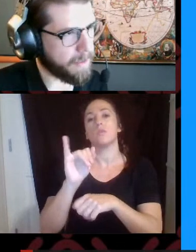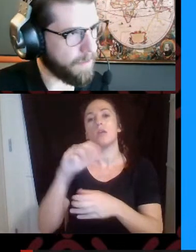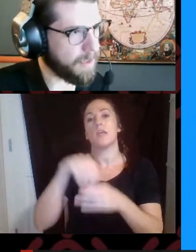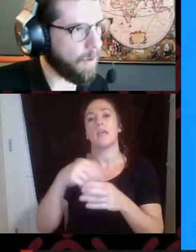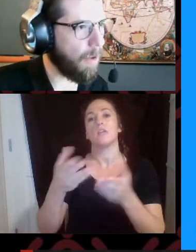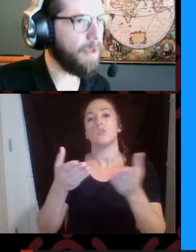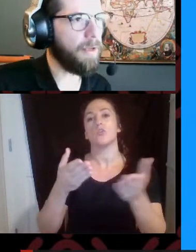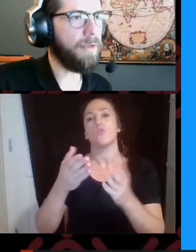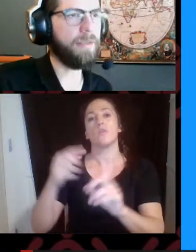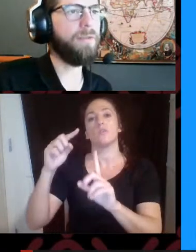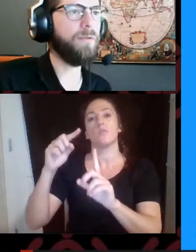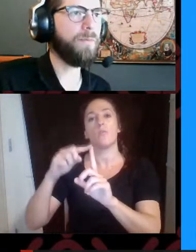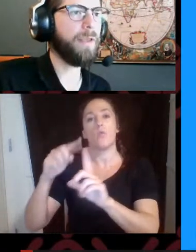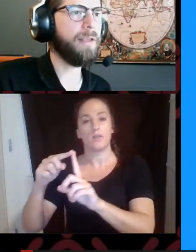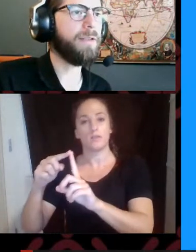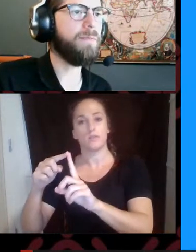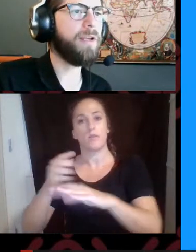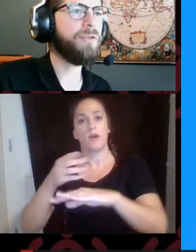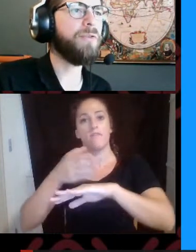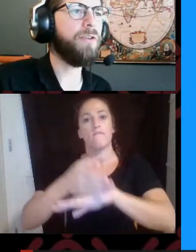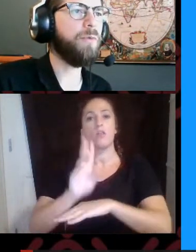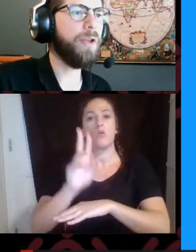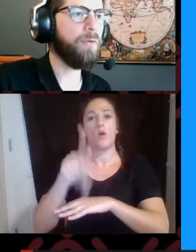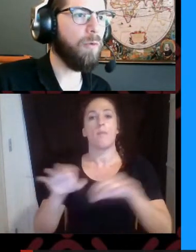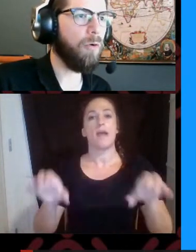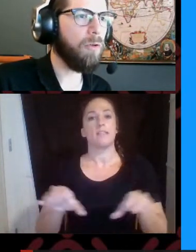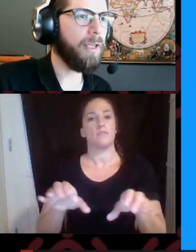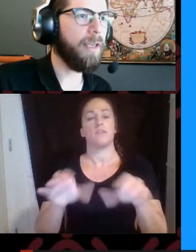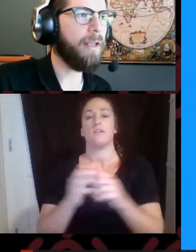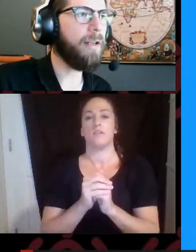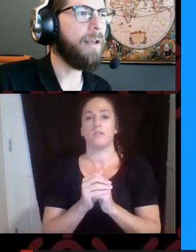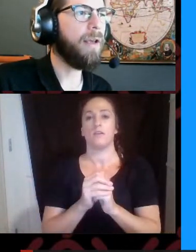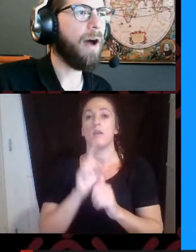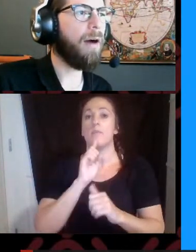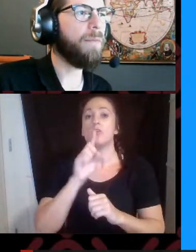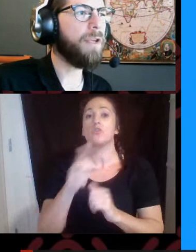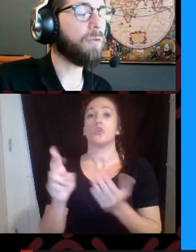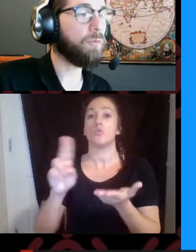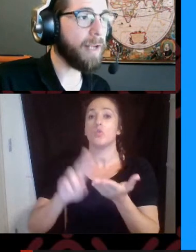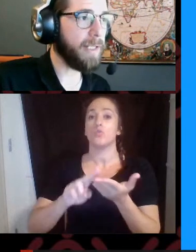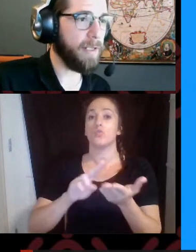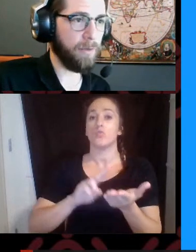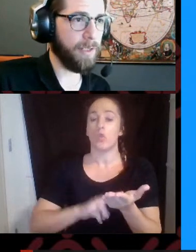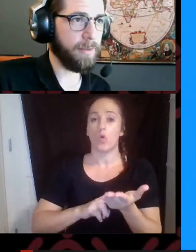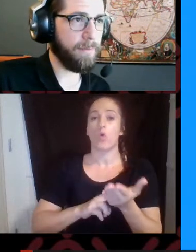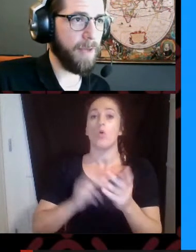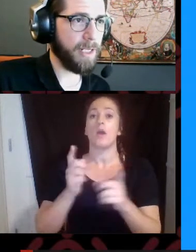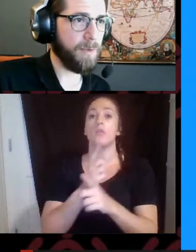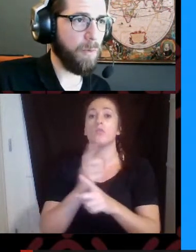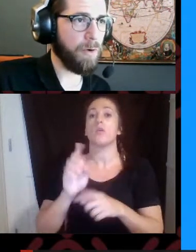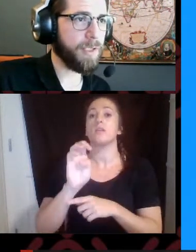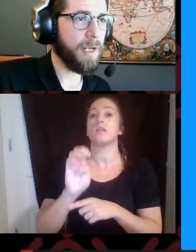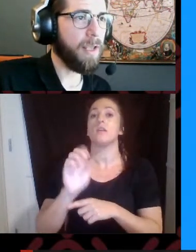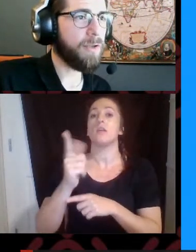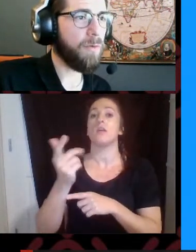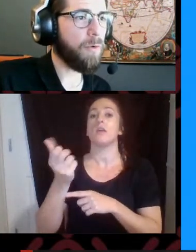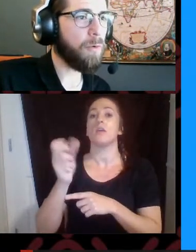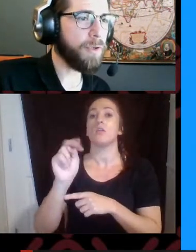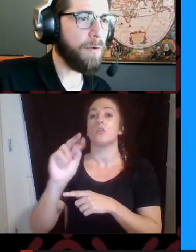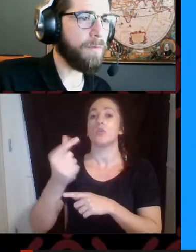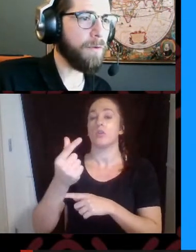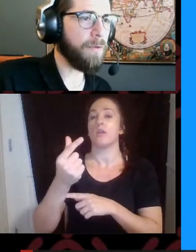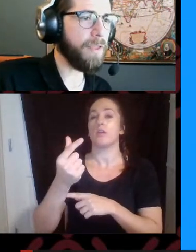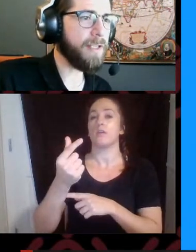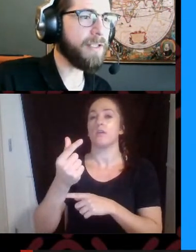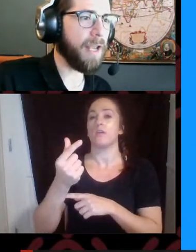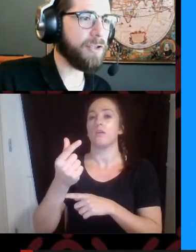follow-up activity. So all that you need to do is to make sure that you enroll in the correct e-learning management course. So the